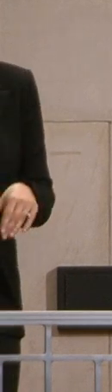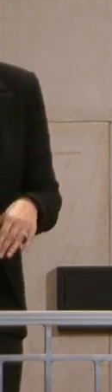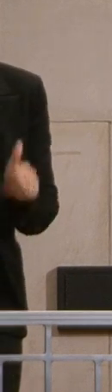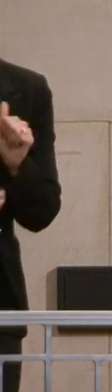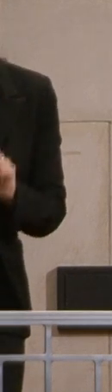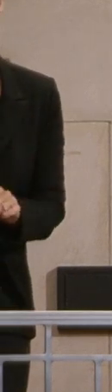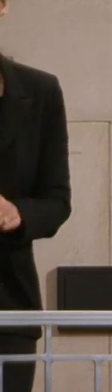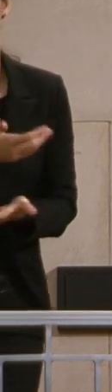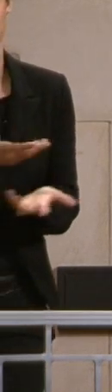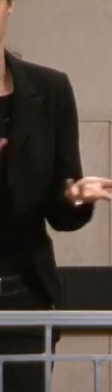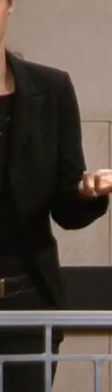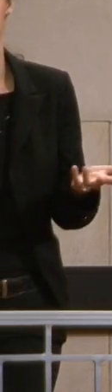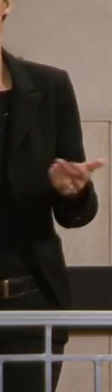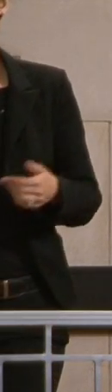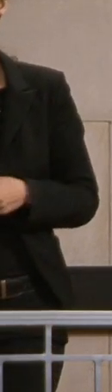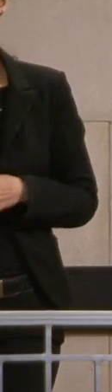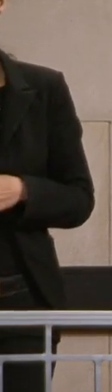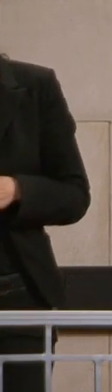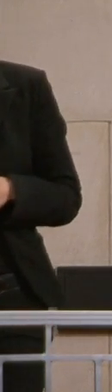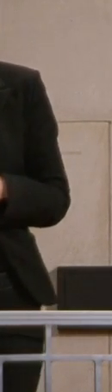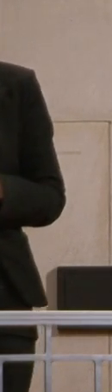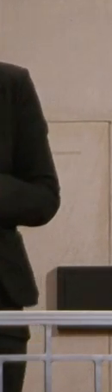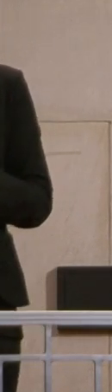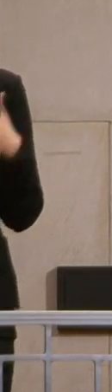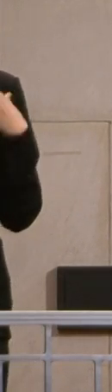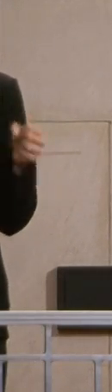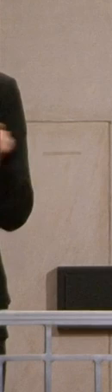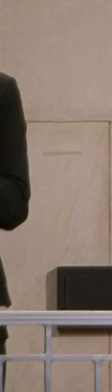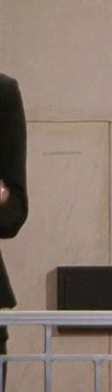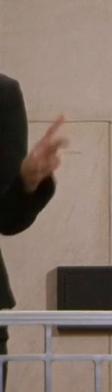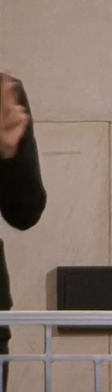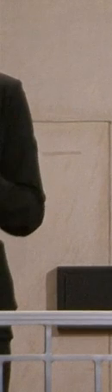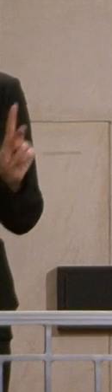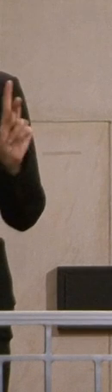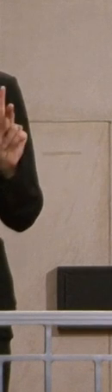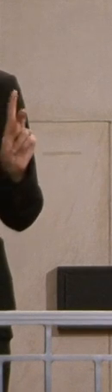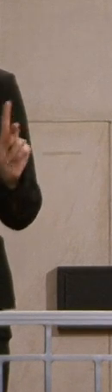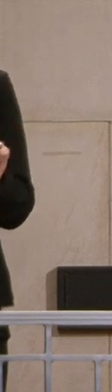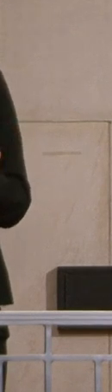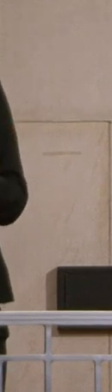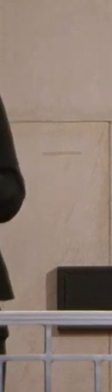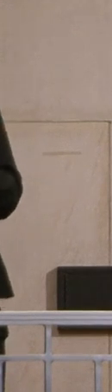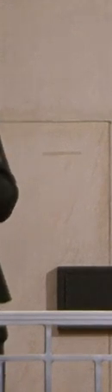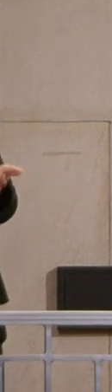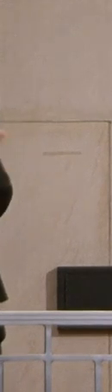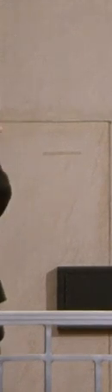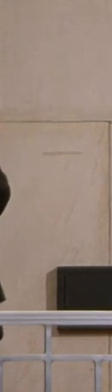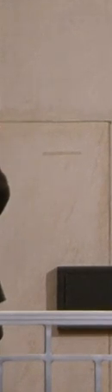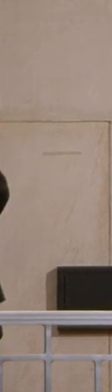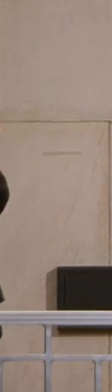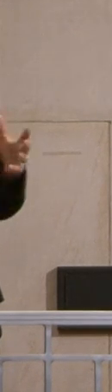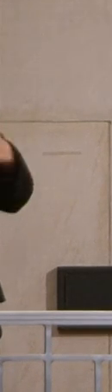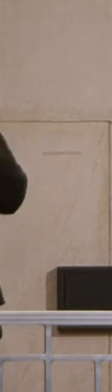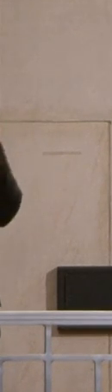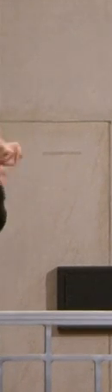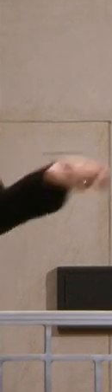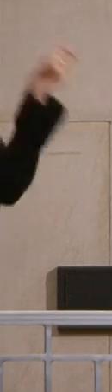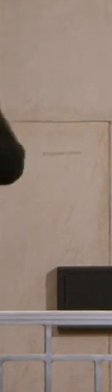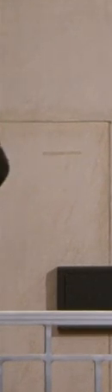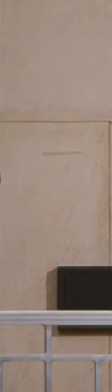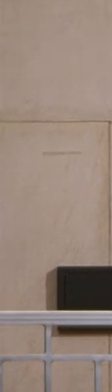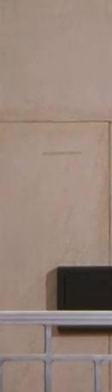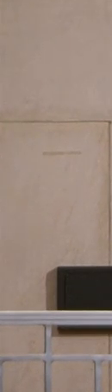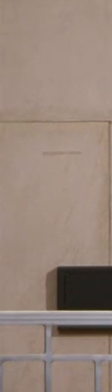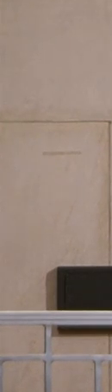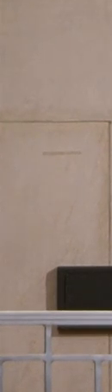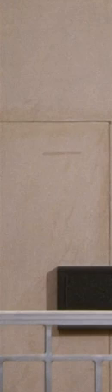said, you know, our strength as a people has always been to turn great challenges into great opportunities. I really think we have